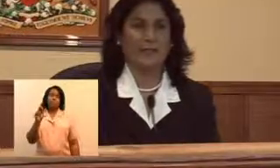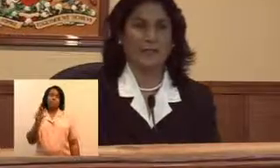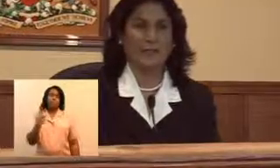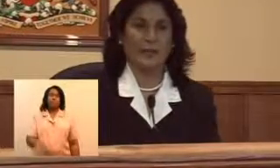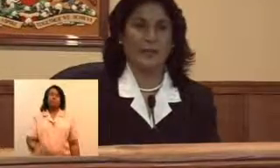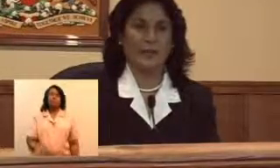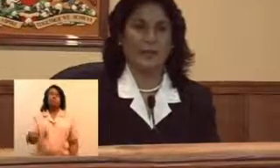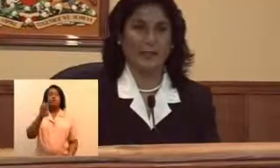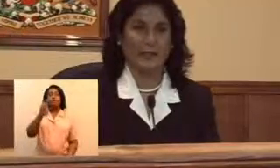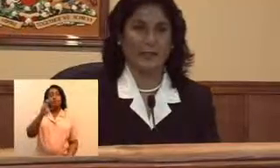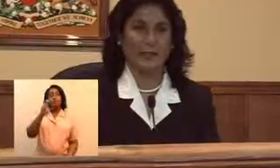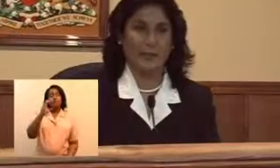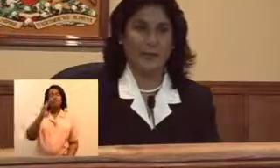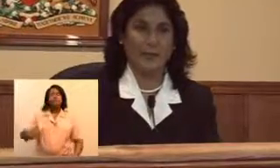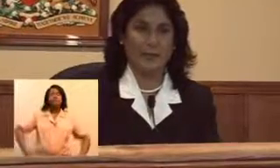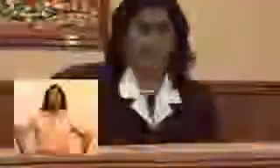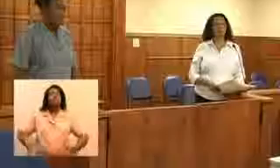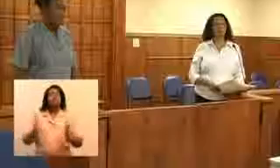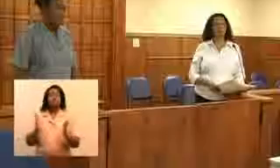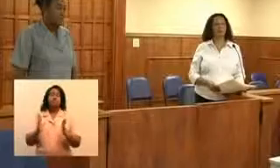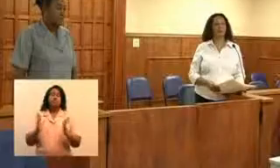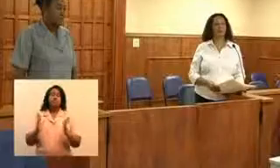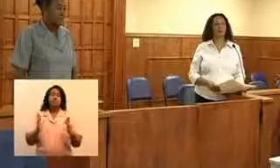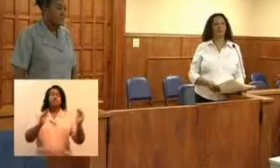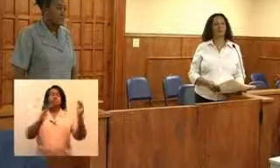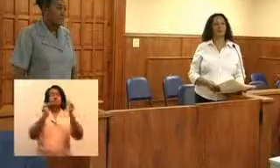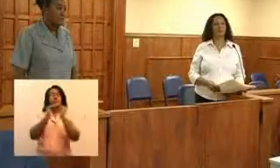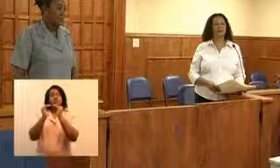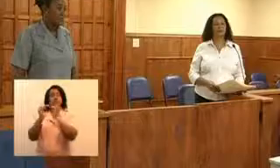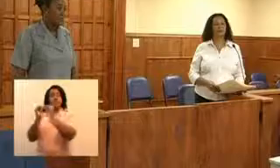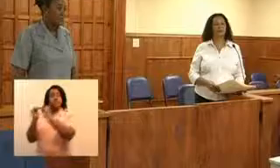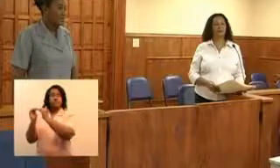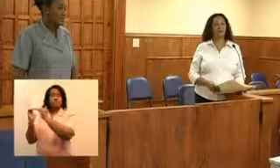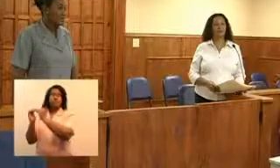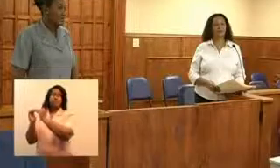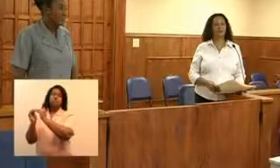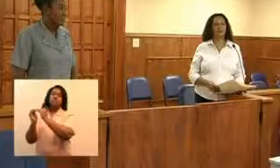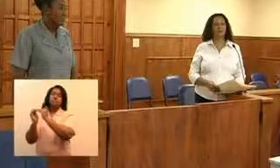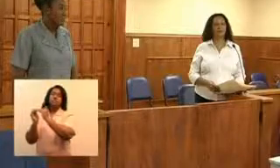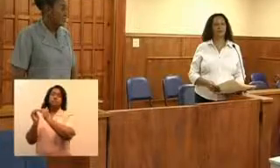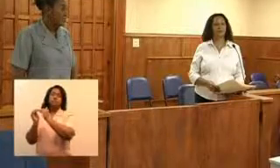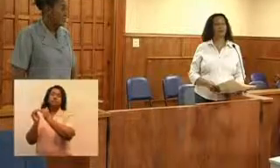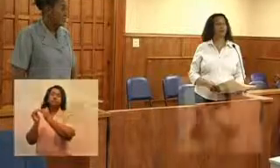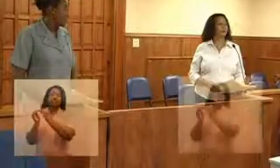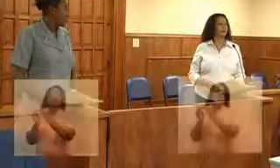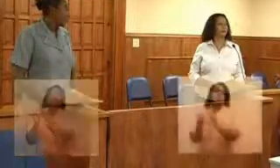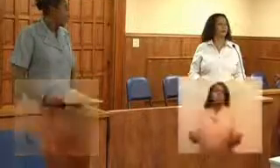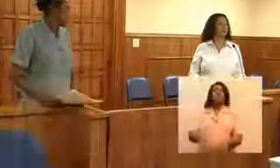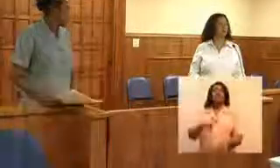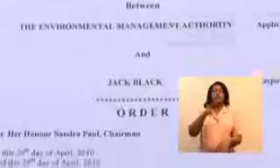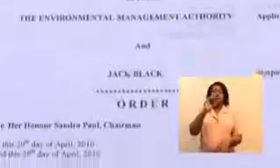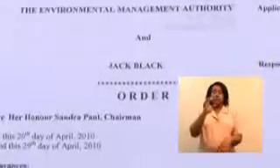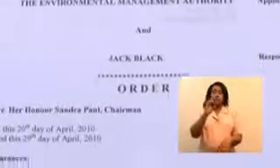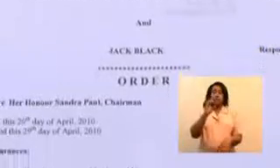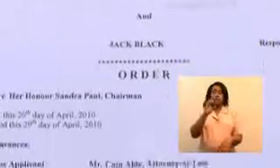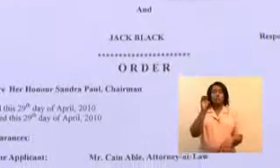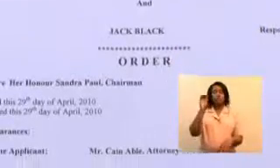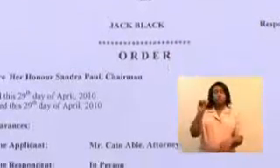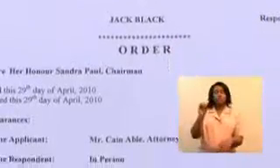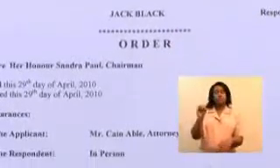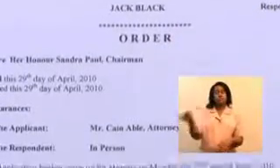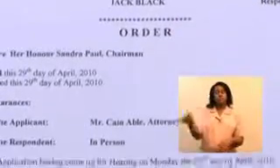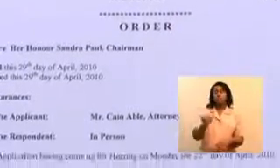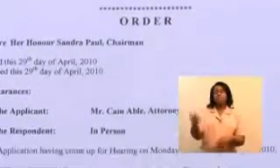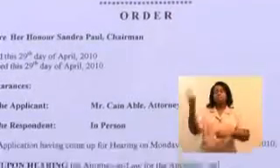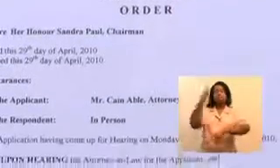for the consent order, and the court will let you know when its decision will be delivered.